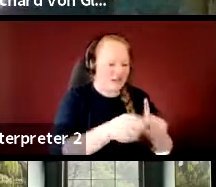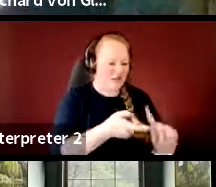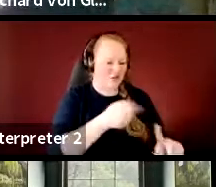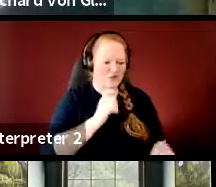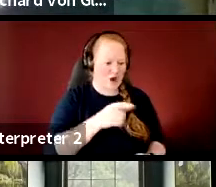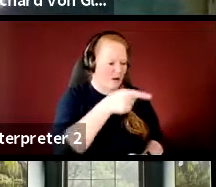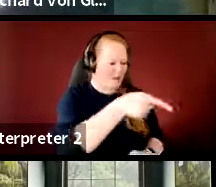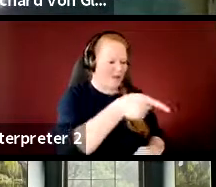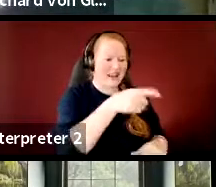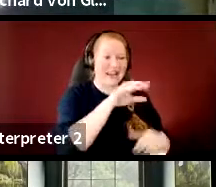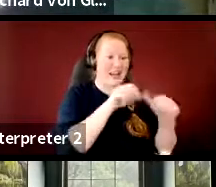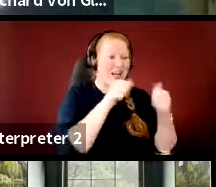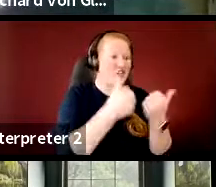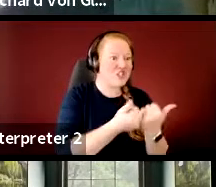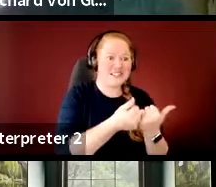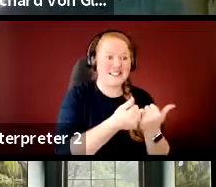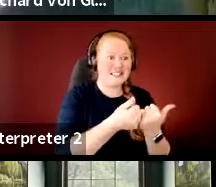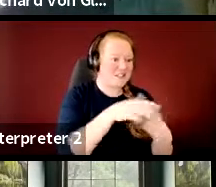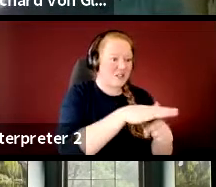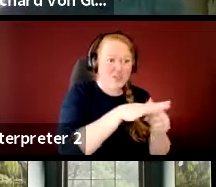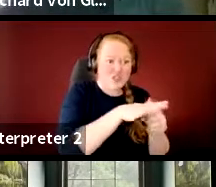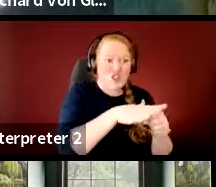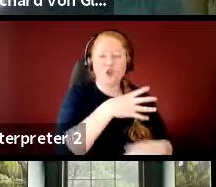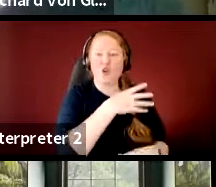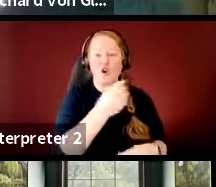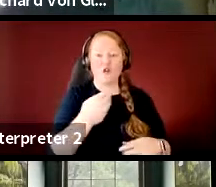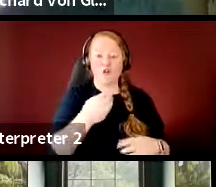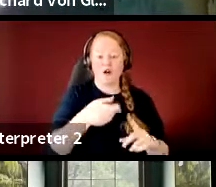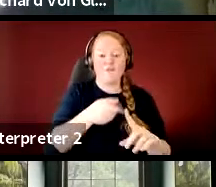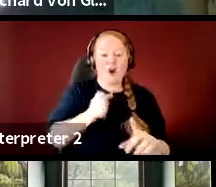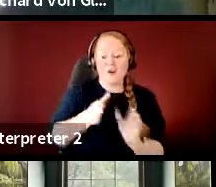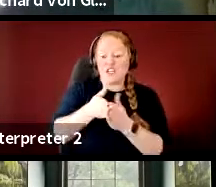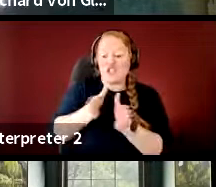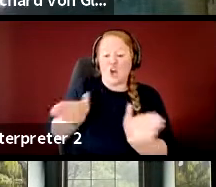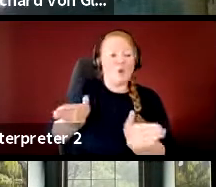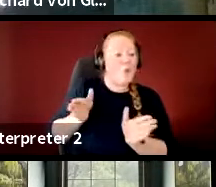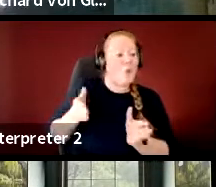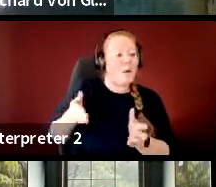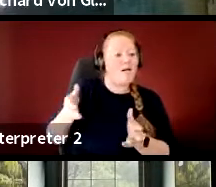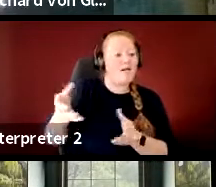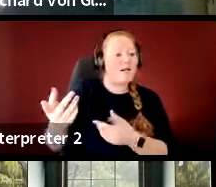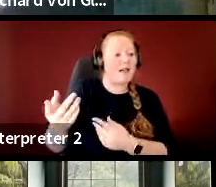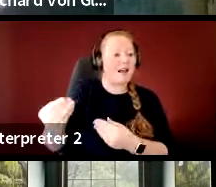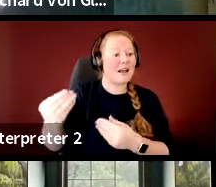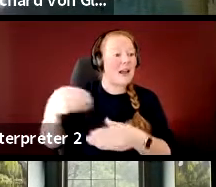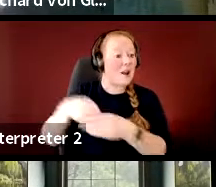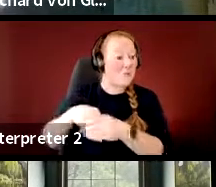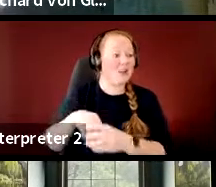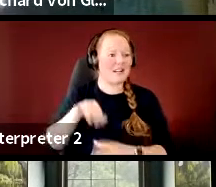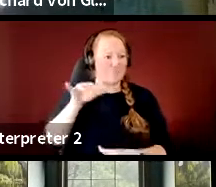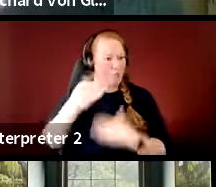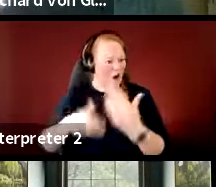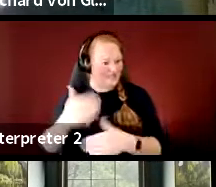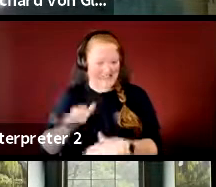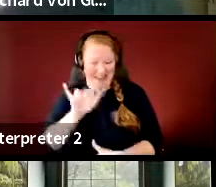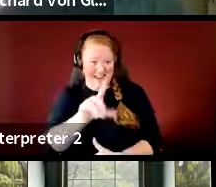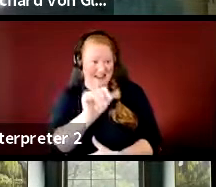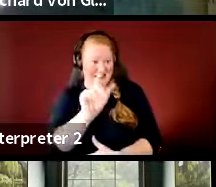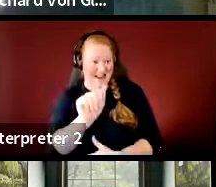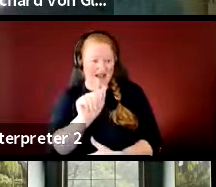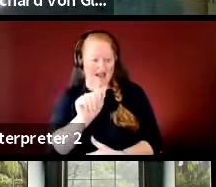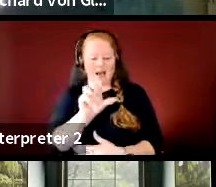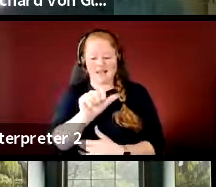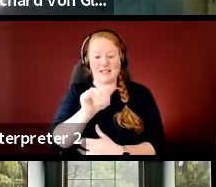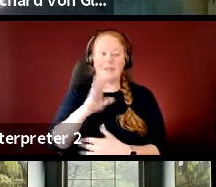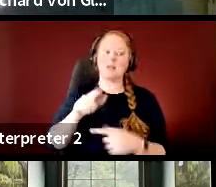service agencies, from the general public input process. This data is what the SAB has relied